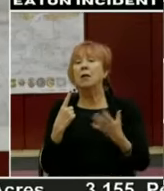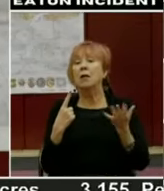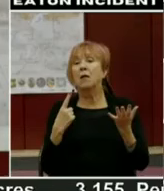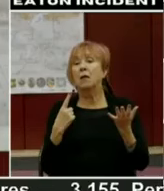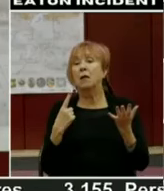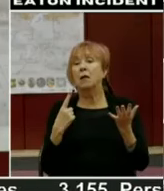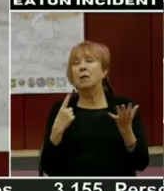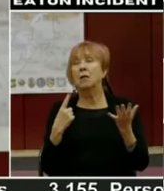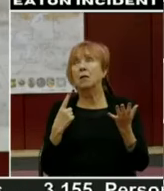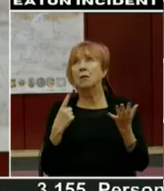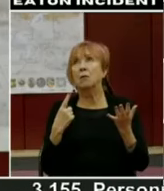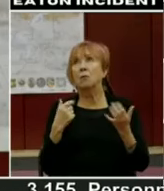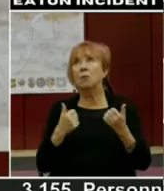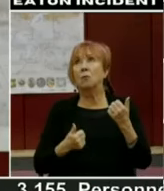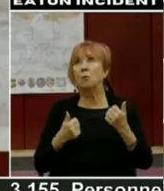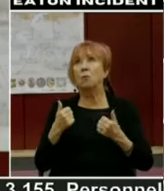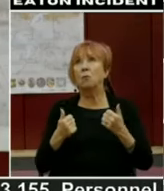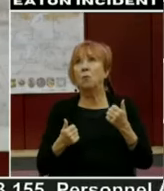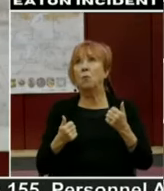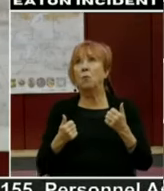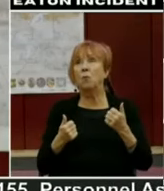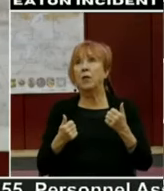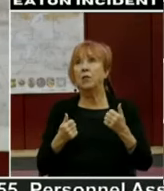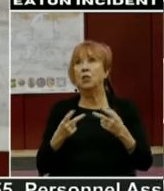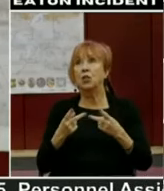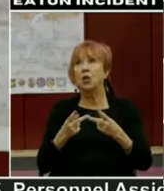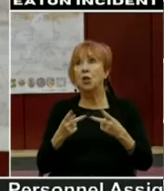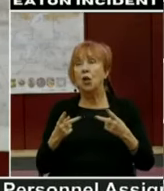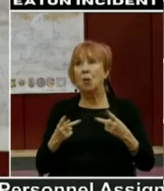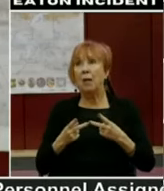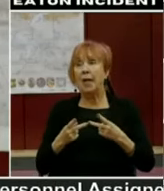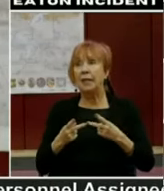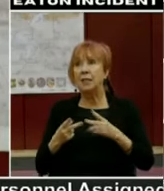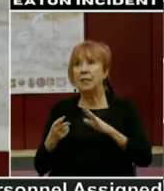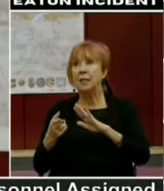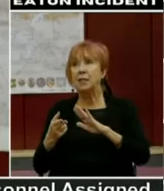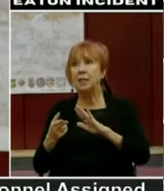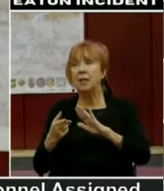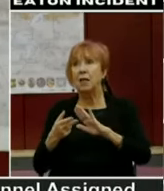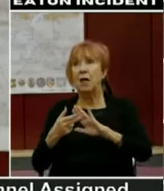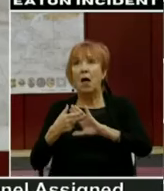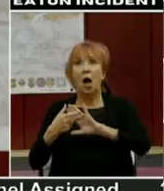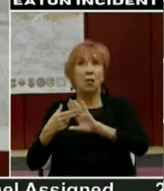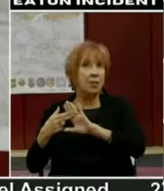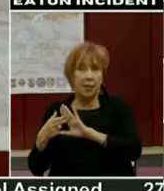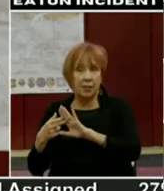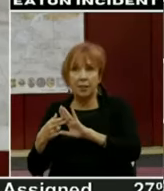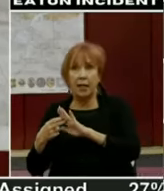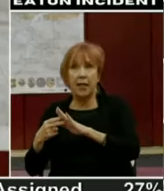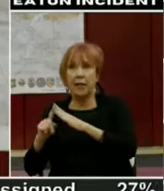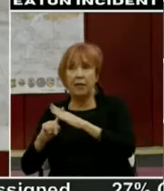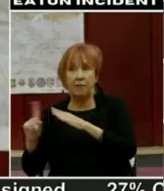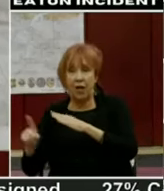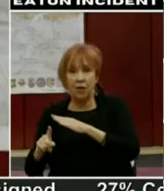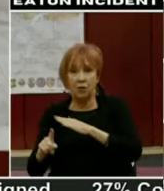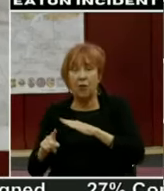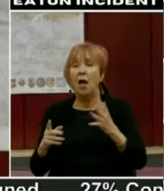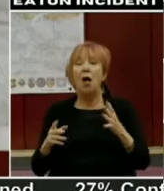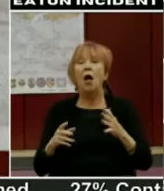for repopulation, whether it's been downgraded to a evacuation warning area? The best site is